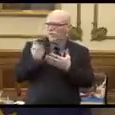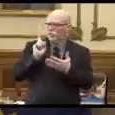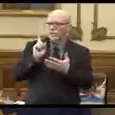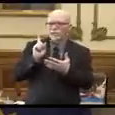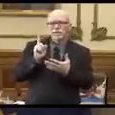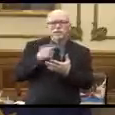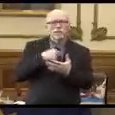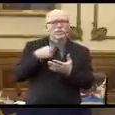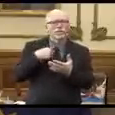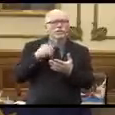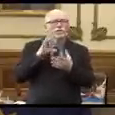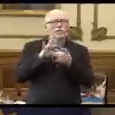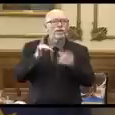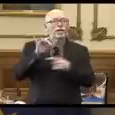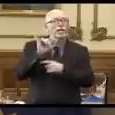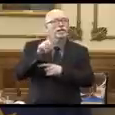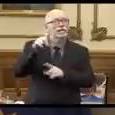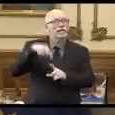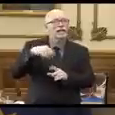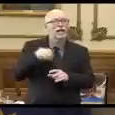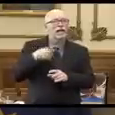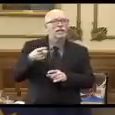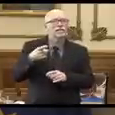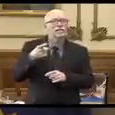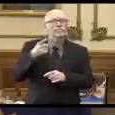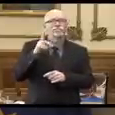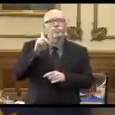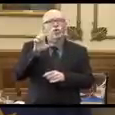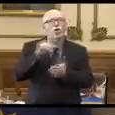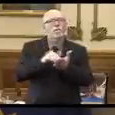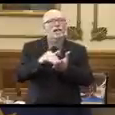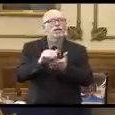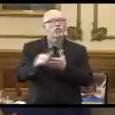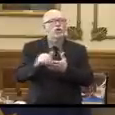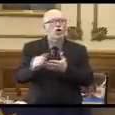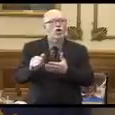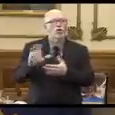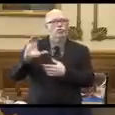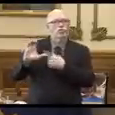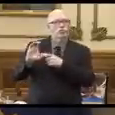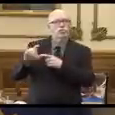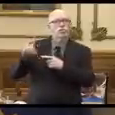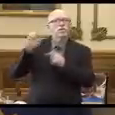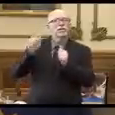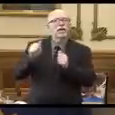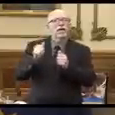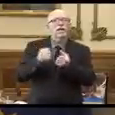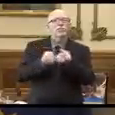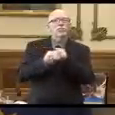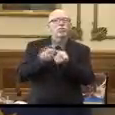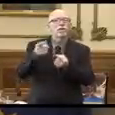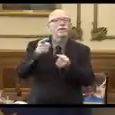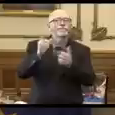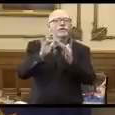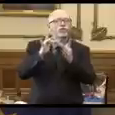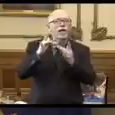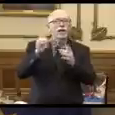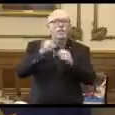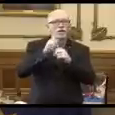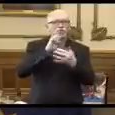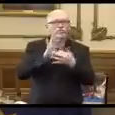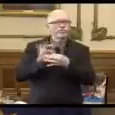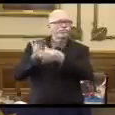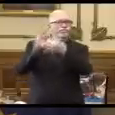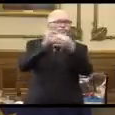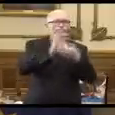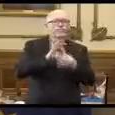that the state of Indiana has set aside $100 million to bridge the digital divide. That is making sure there are connections along